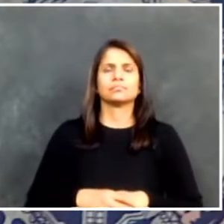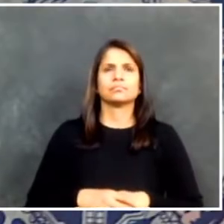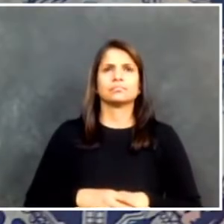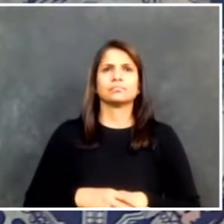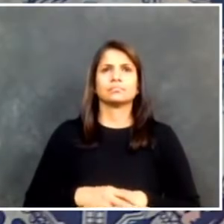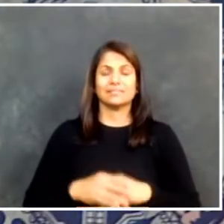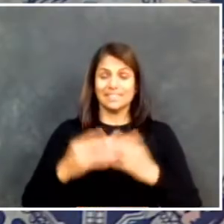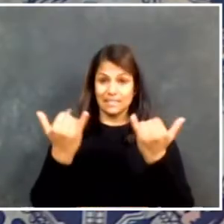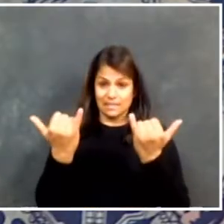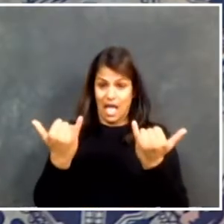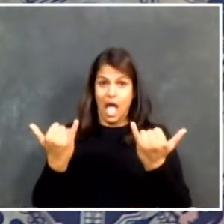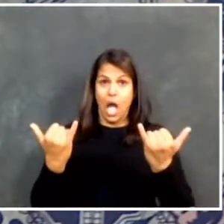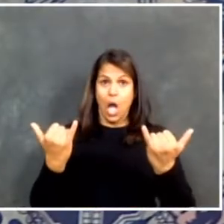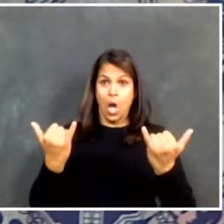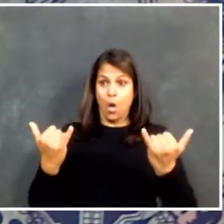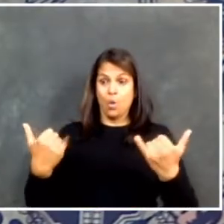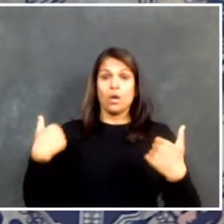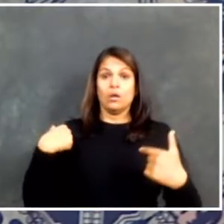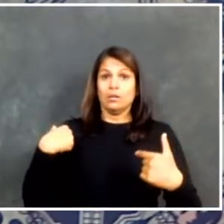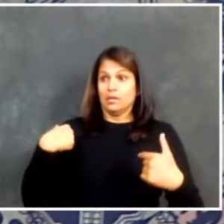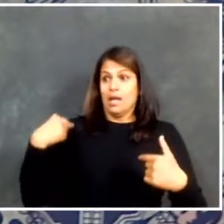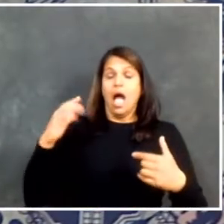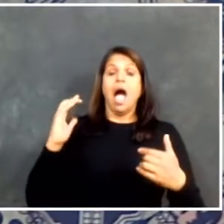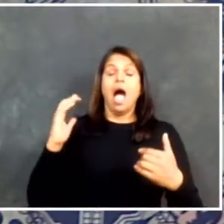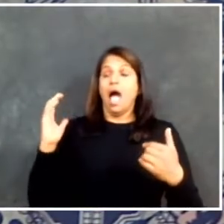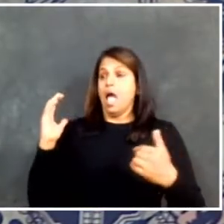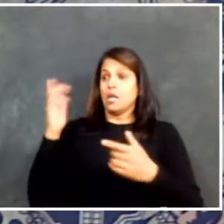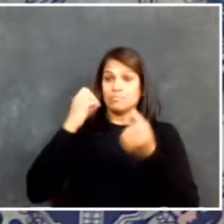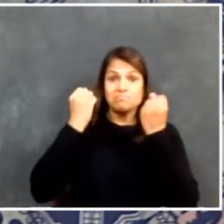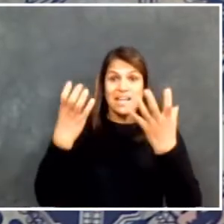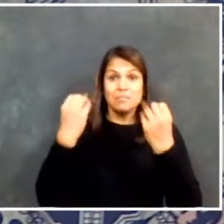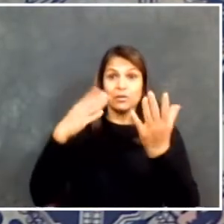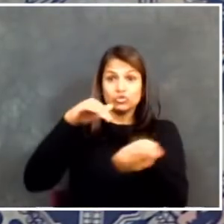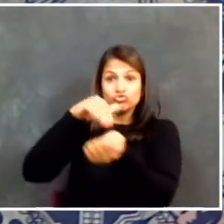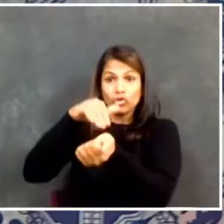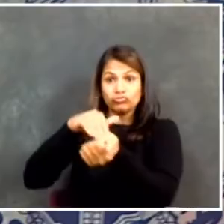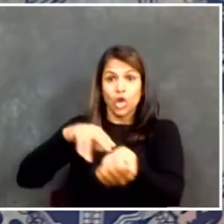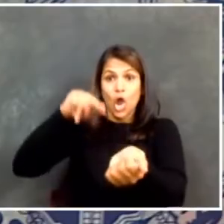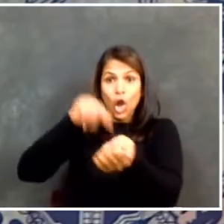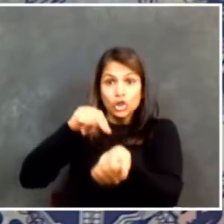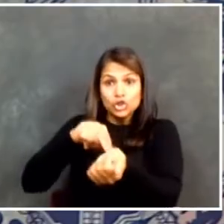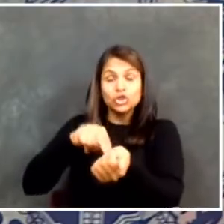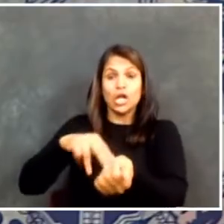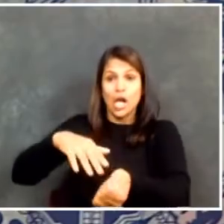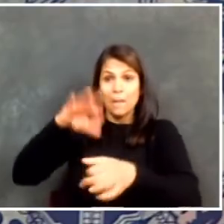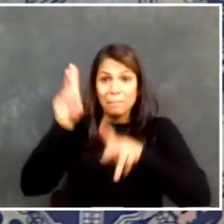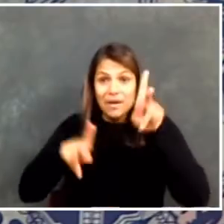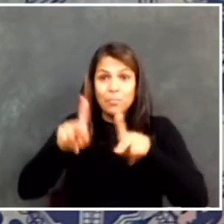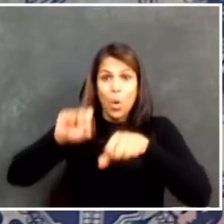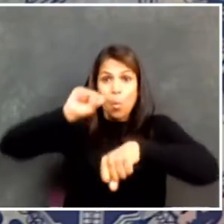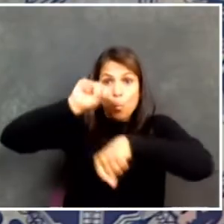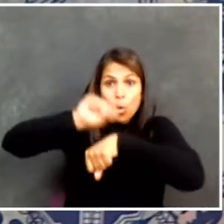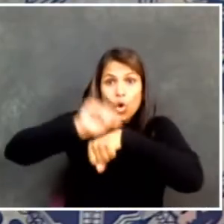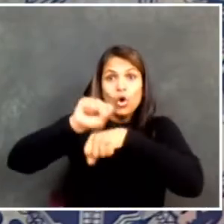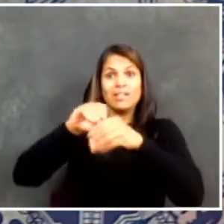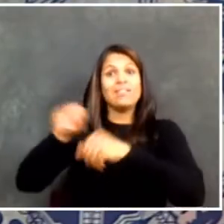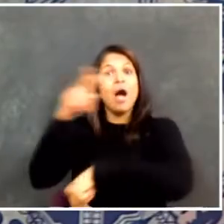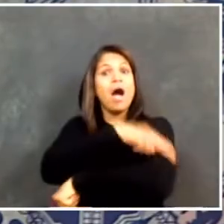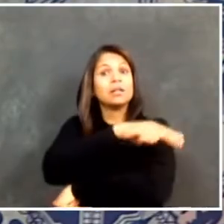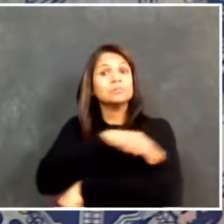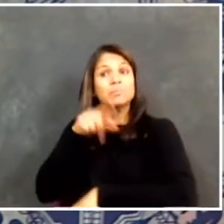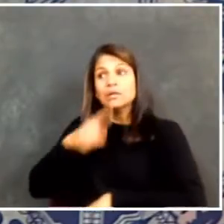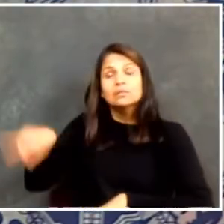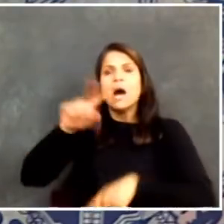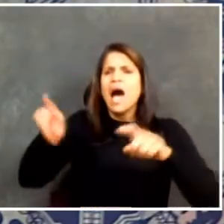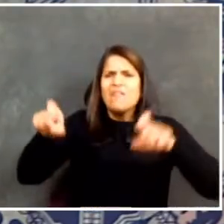now and what we need to do to stay ahead of this virus and beat it back. That's always going to be the first priority. but I do believe there's more information to get out, and